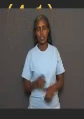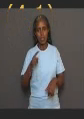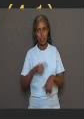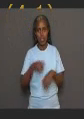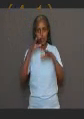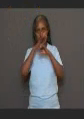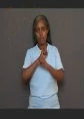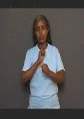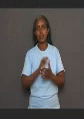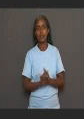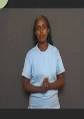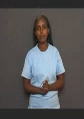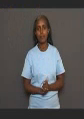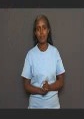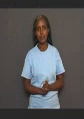Time's up.